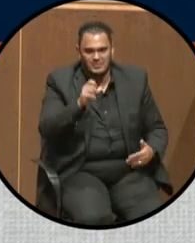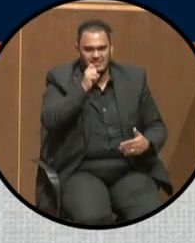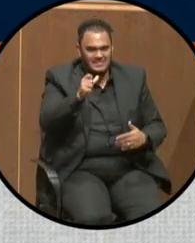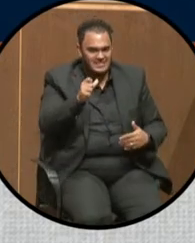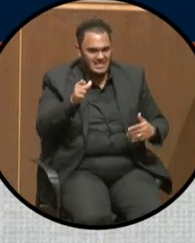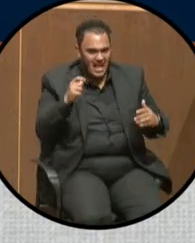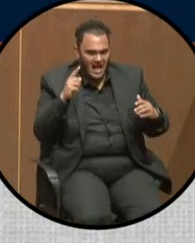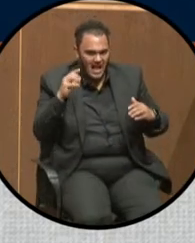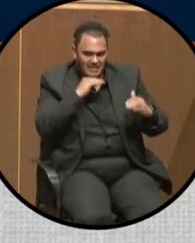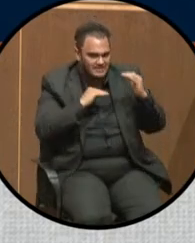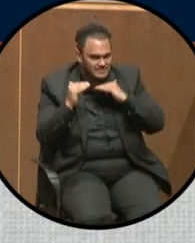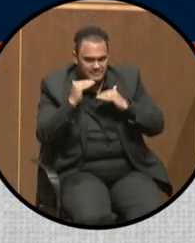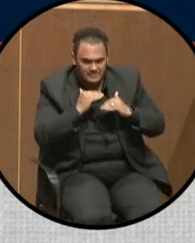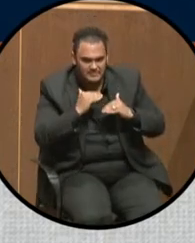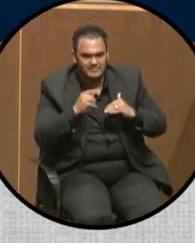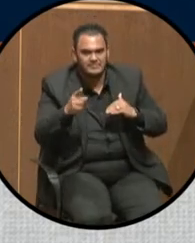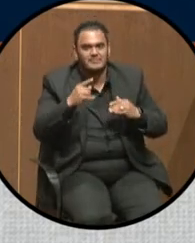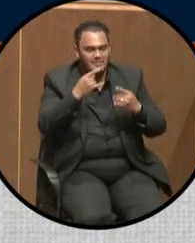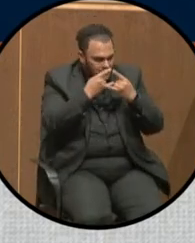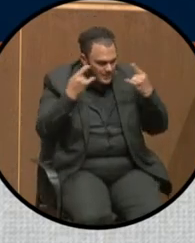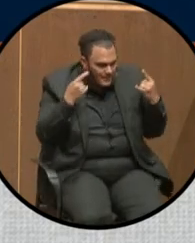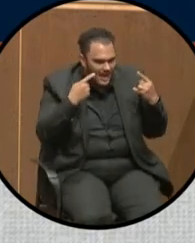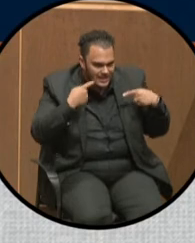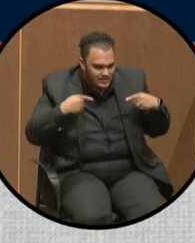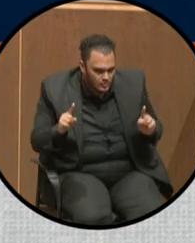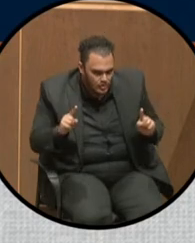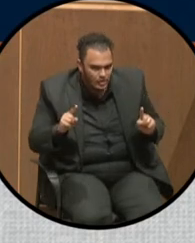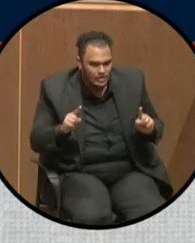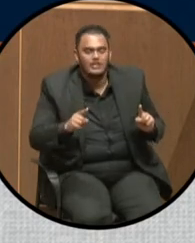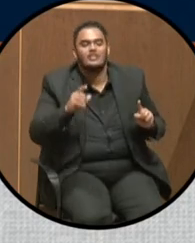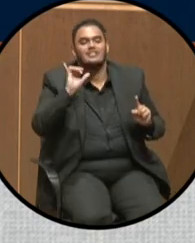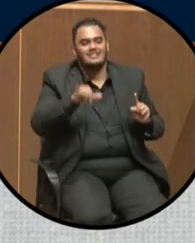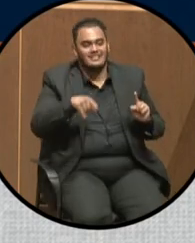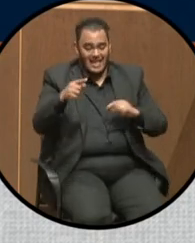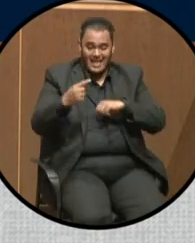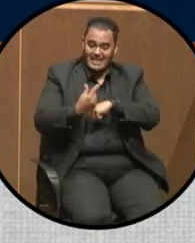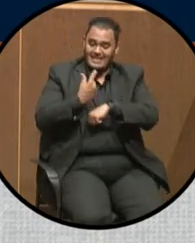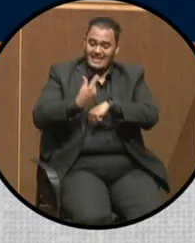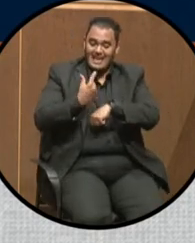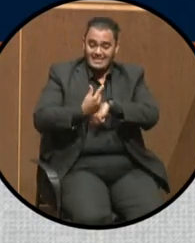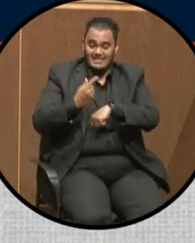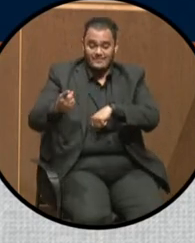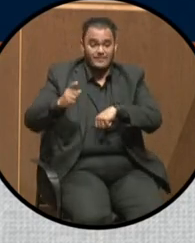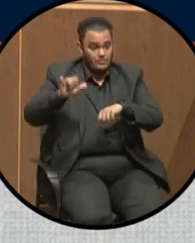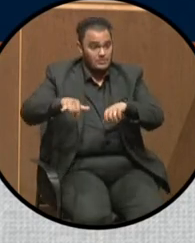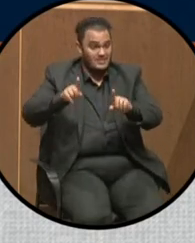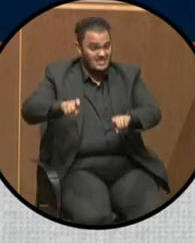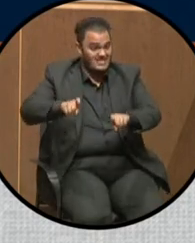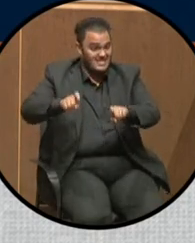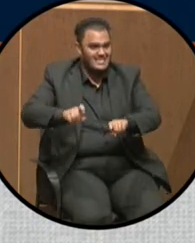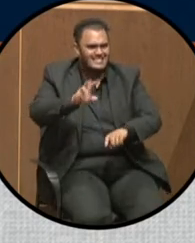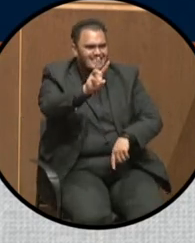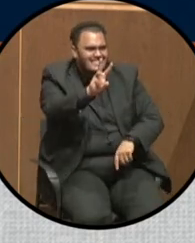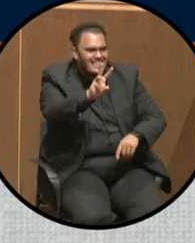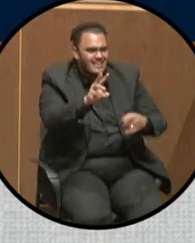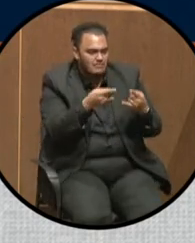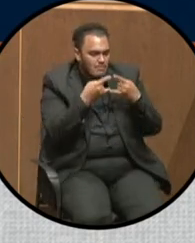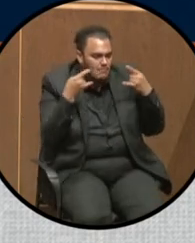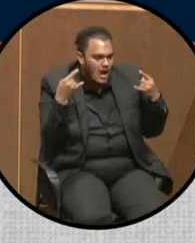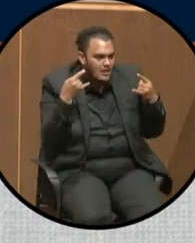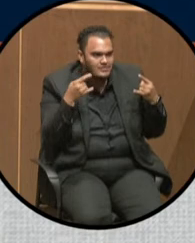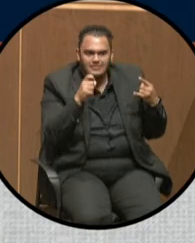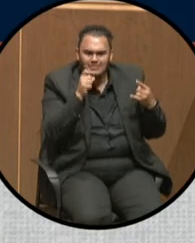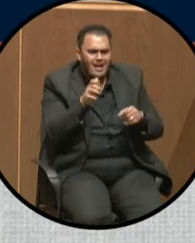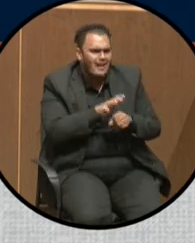effective. Regarding the Gainesville study continually referenced, they only tested 6 masks, not near enough to make any